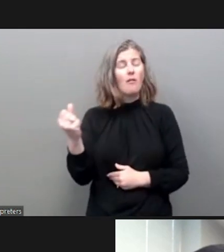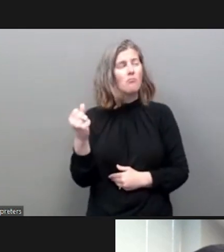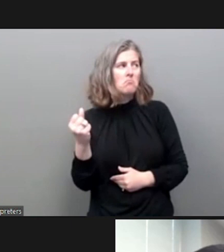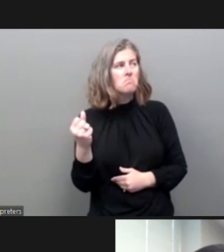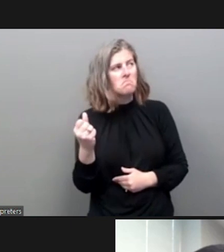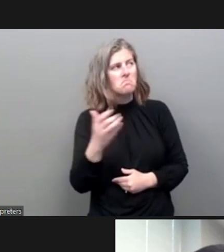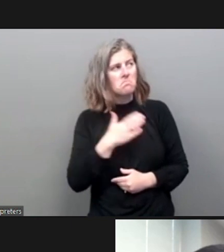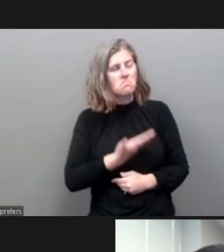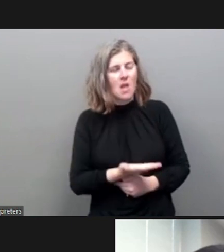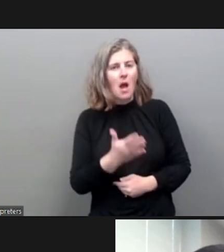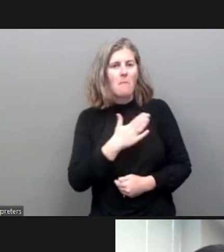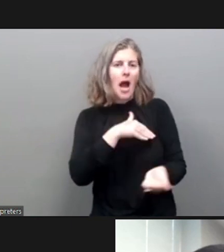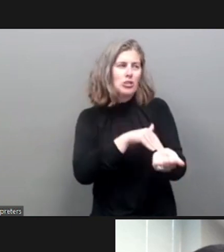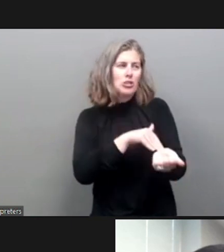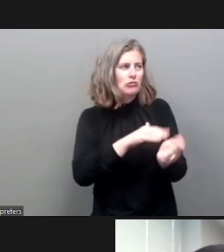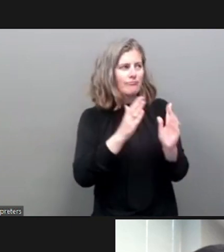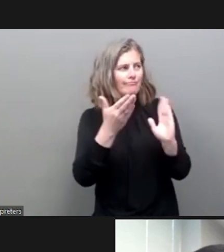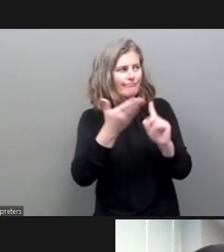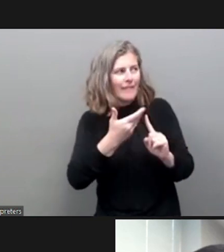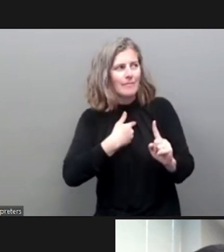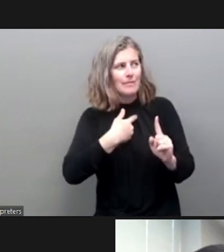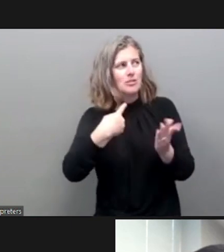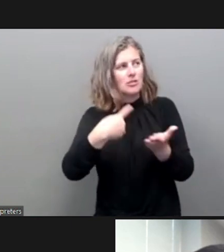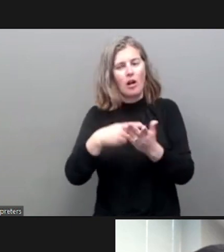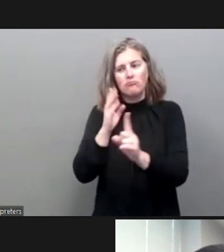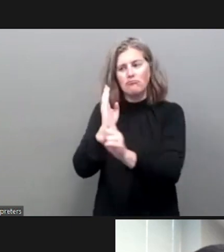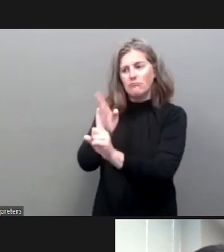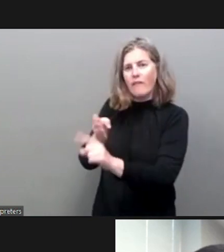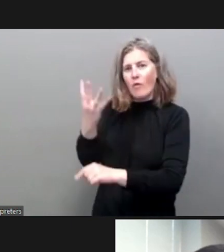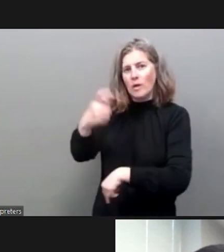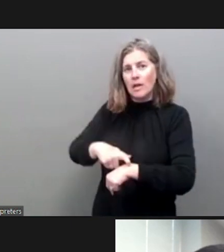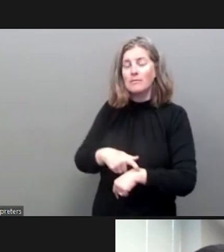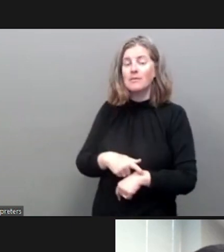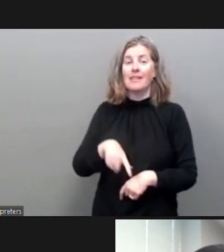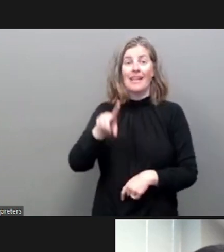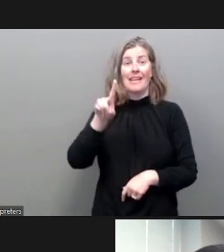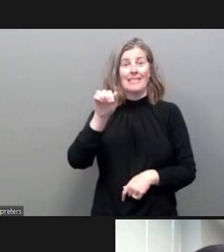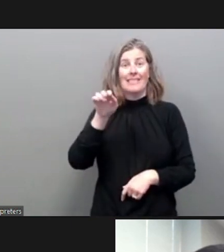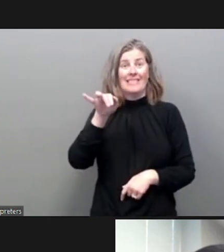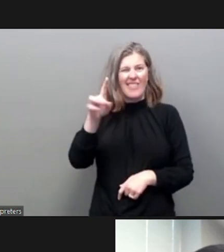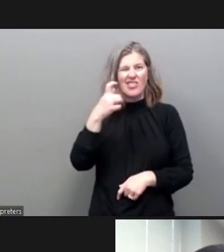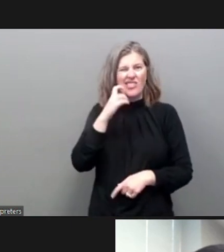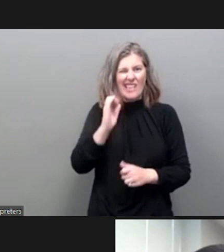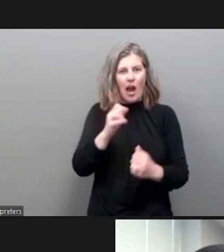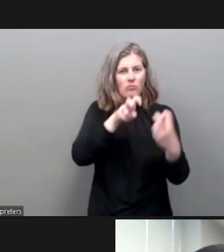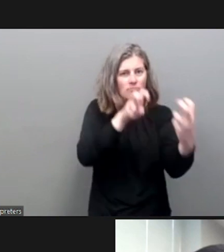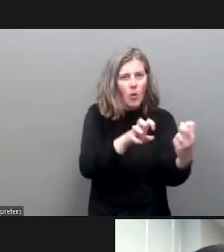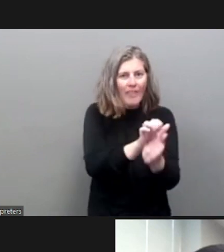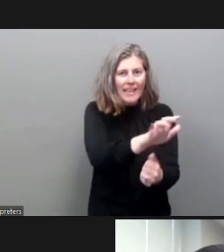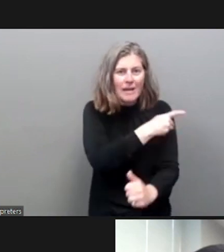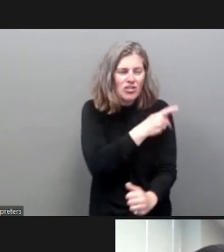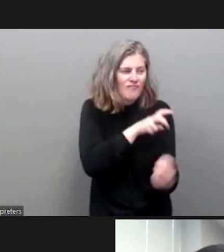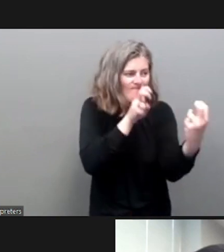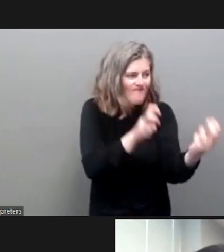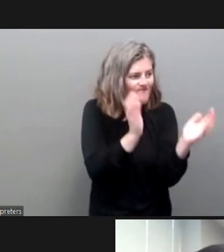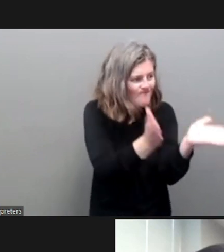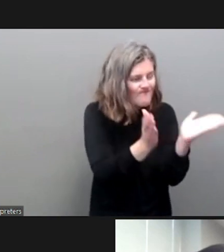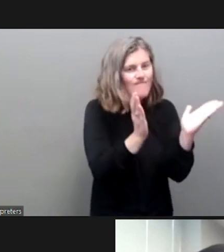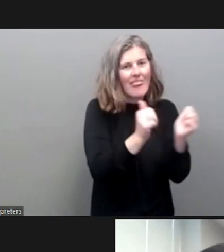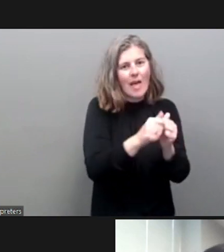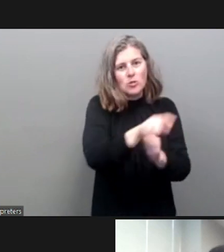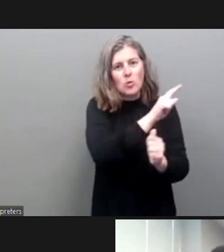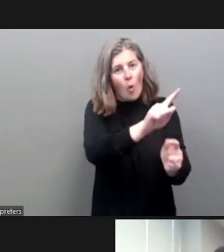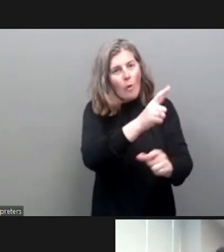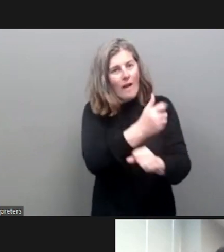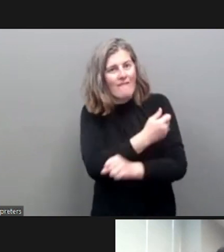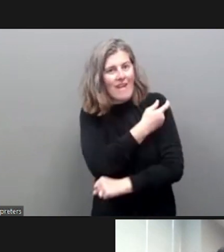vaccine because my provider talked to me about it 4 times, kind of like David did right now with his patients. I think that is really